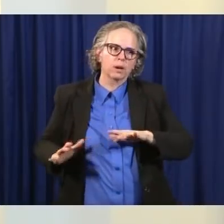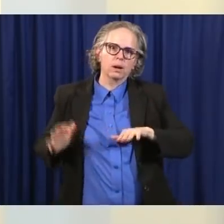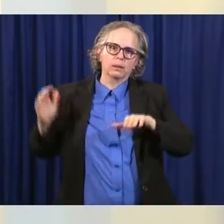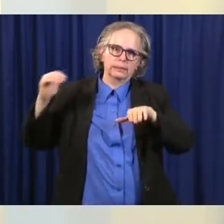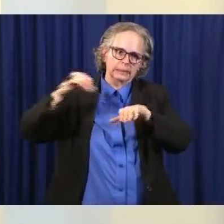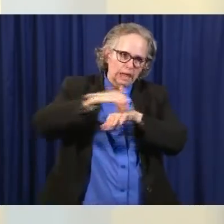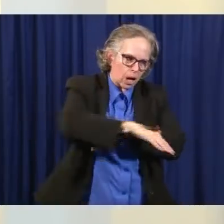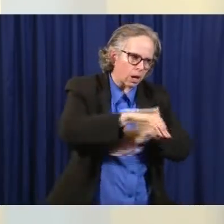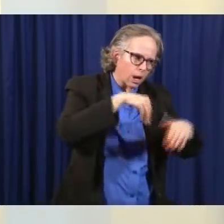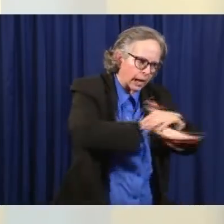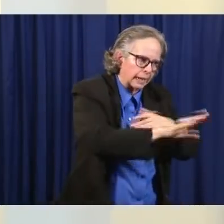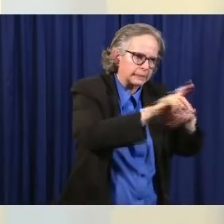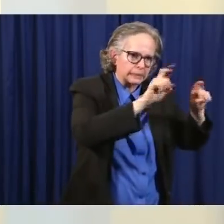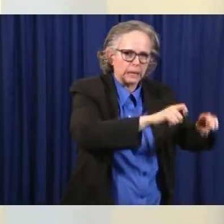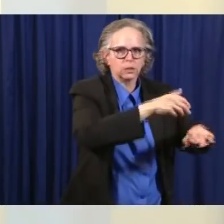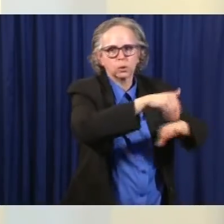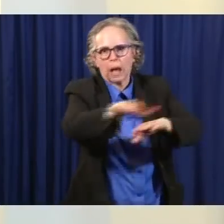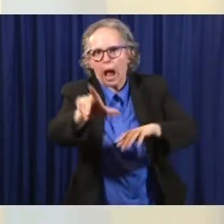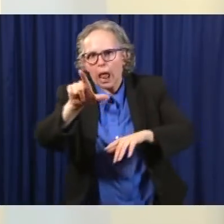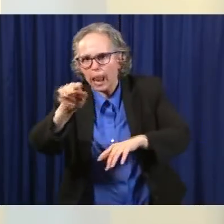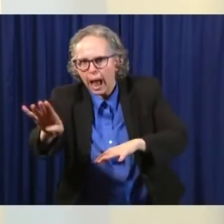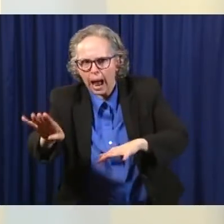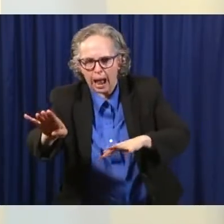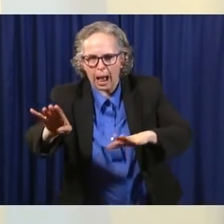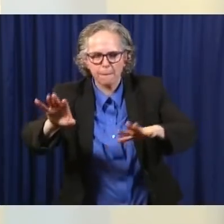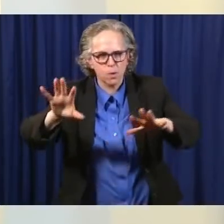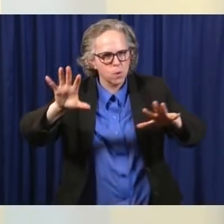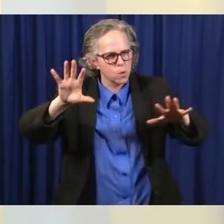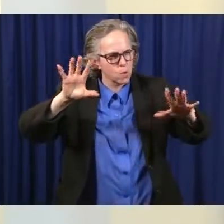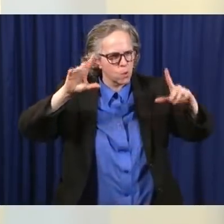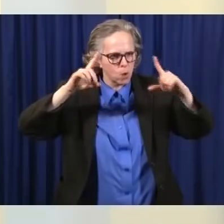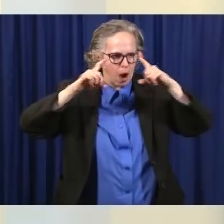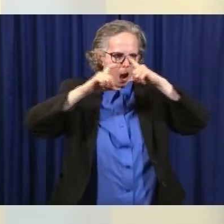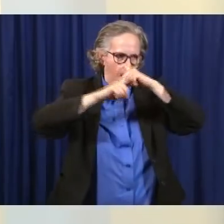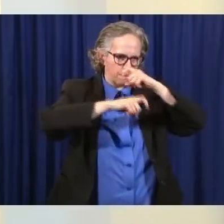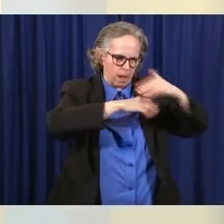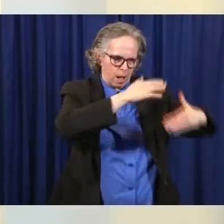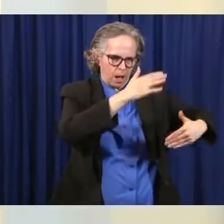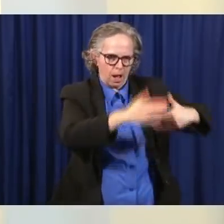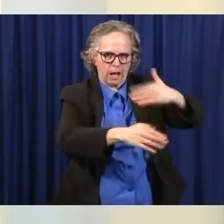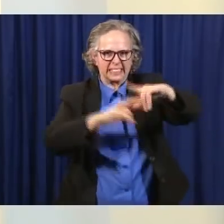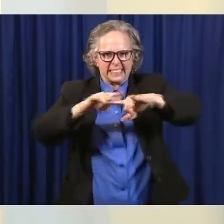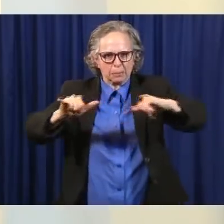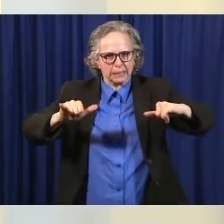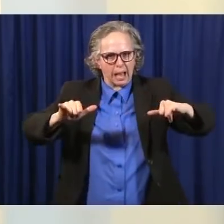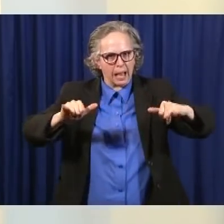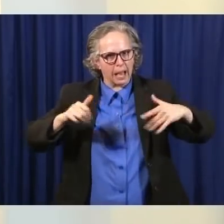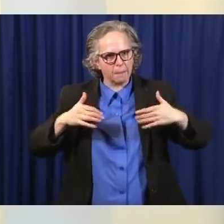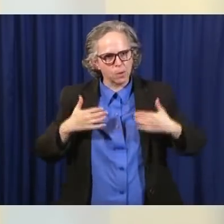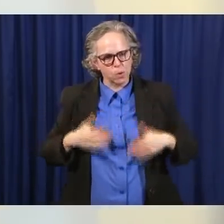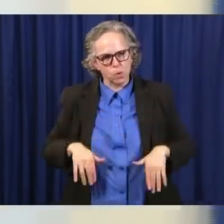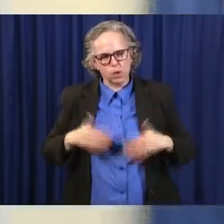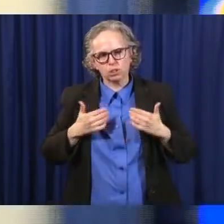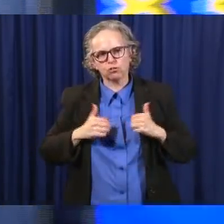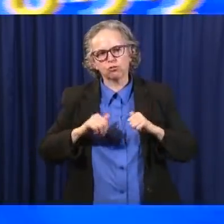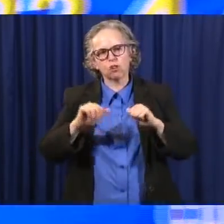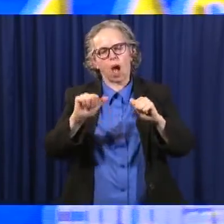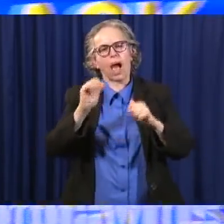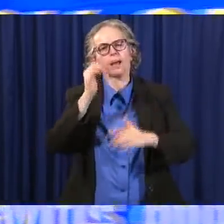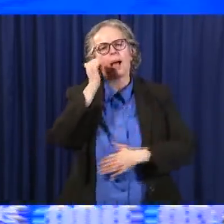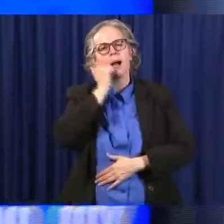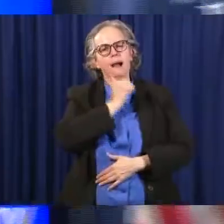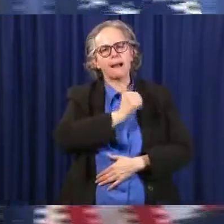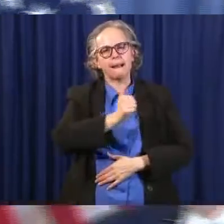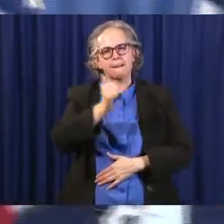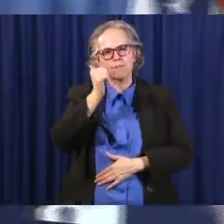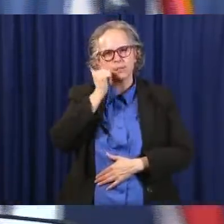working on, pressing full court press. And the governor is on me every single day to make sure that is happening. Thank you, Director.